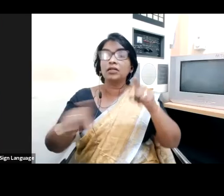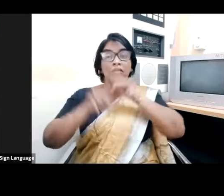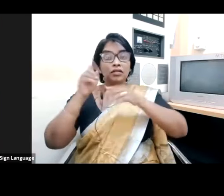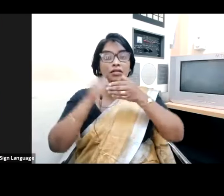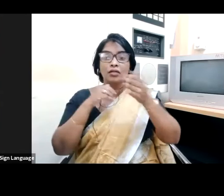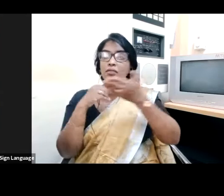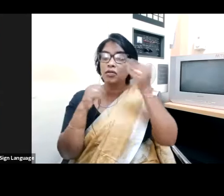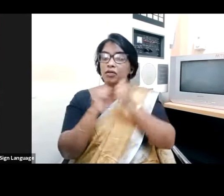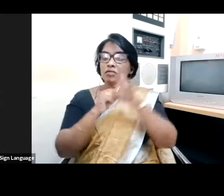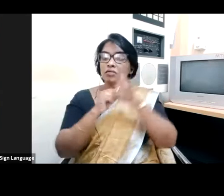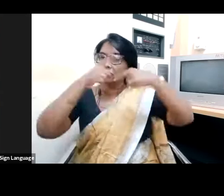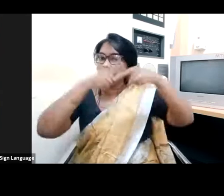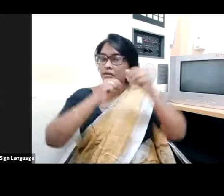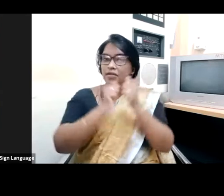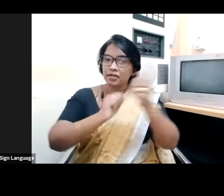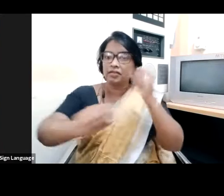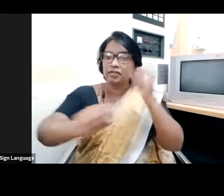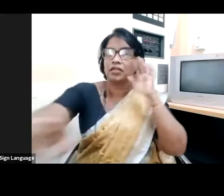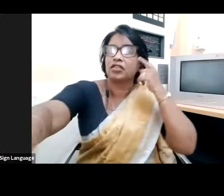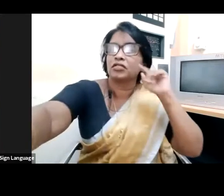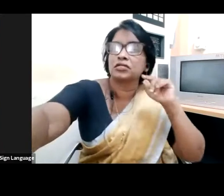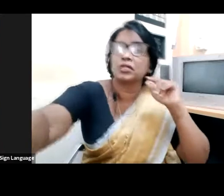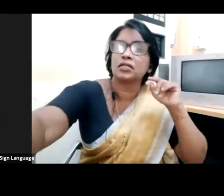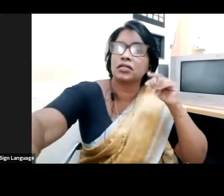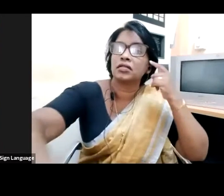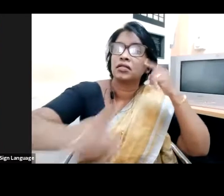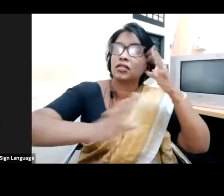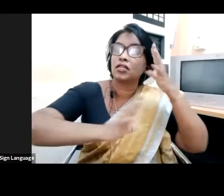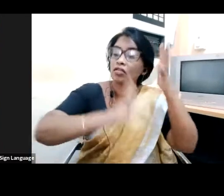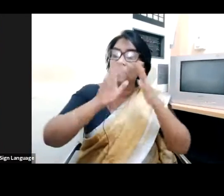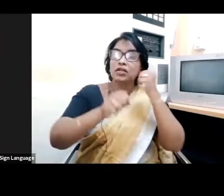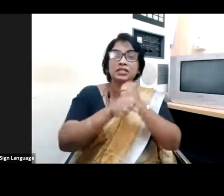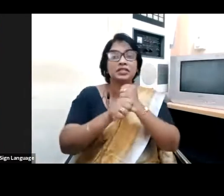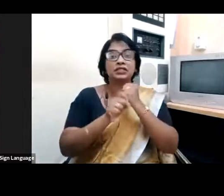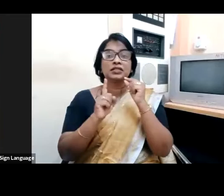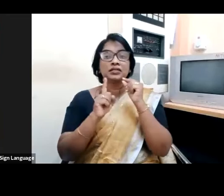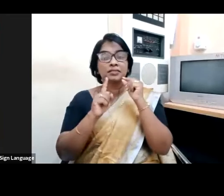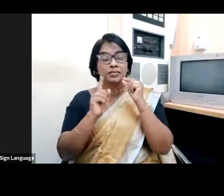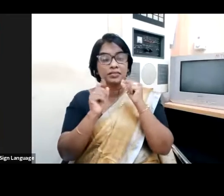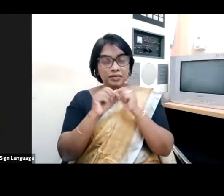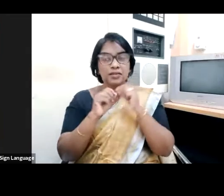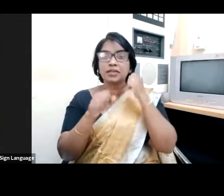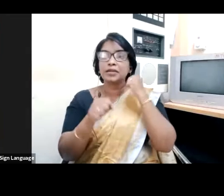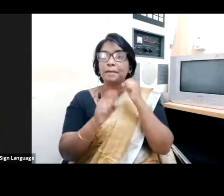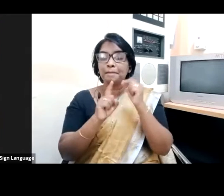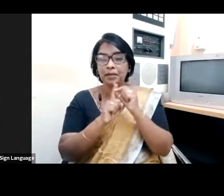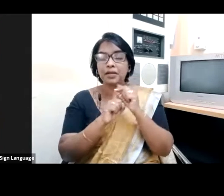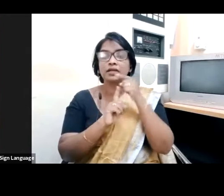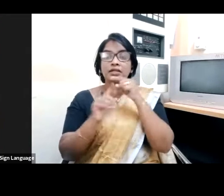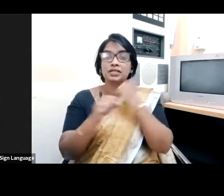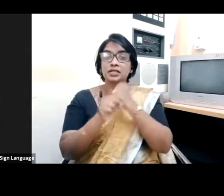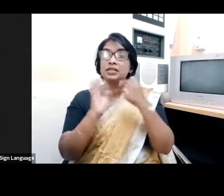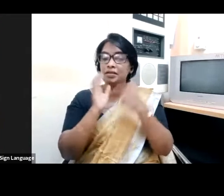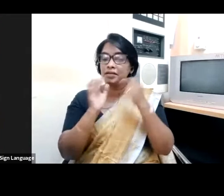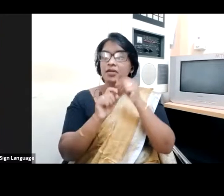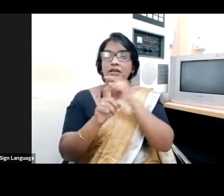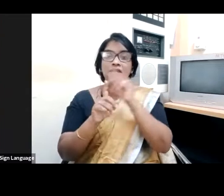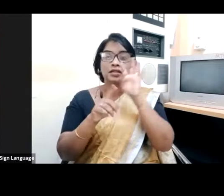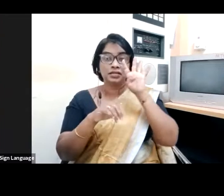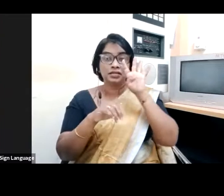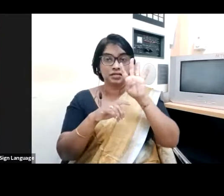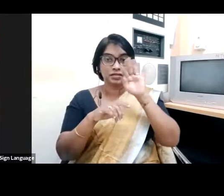a catastrophic destruction of global GDP to the tune of between $54